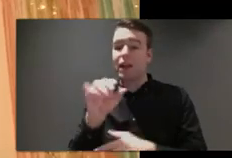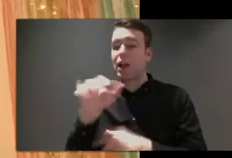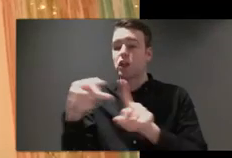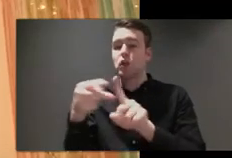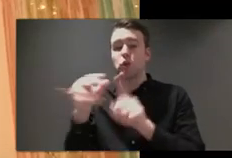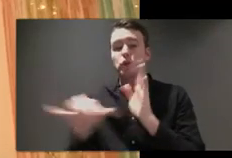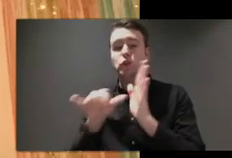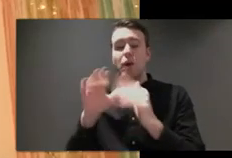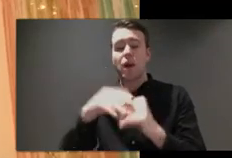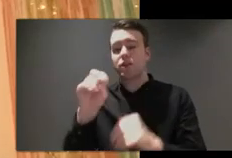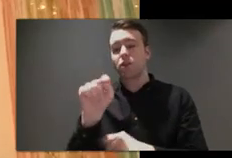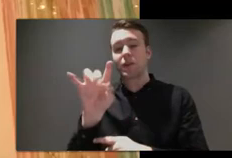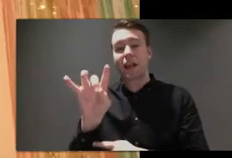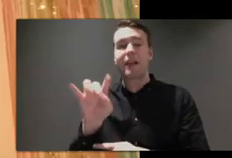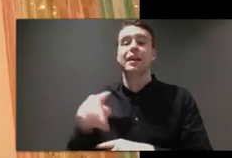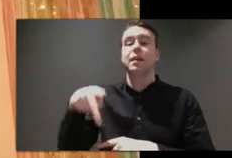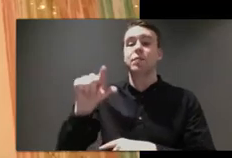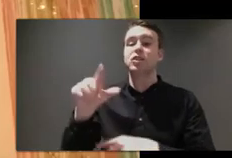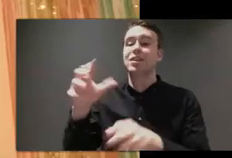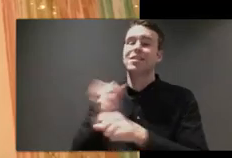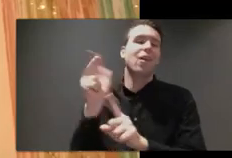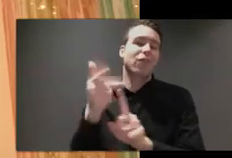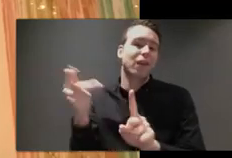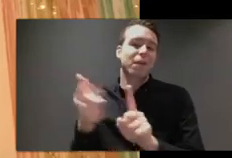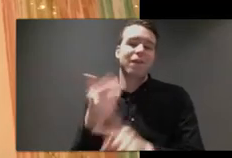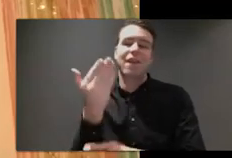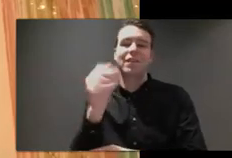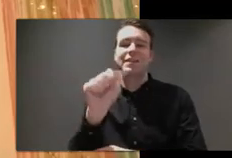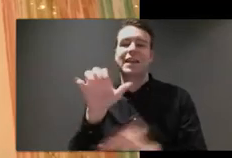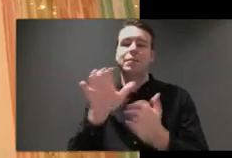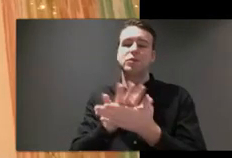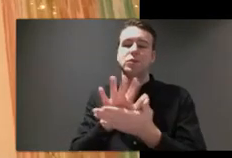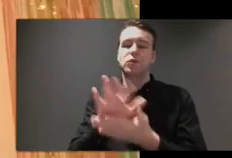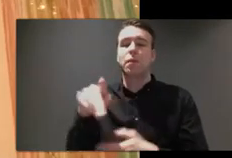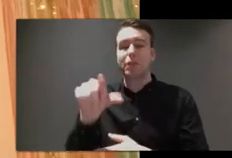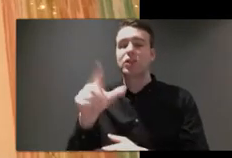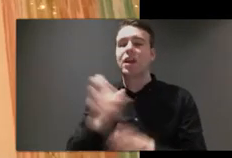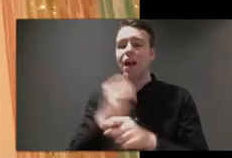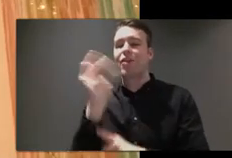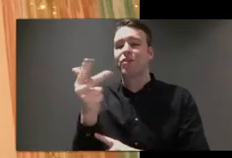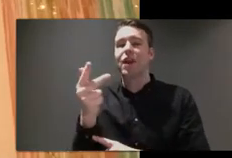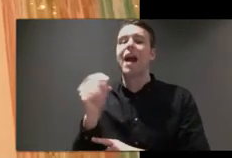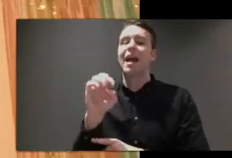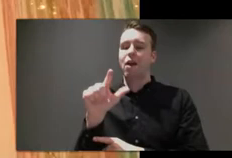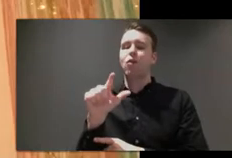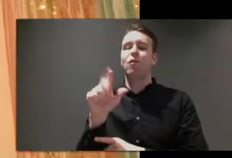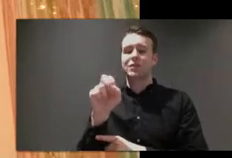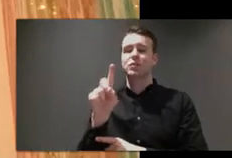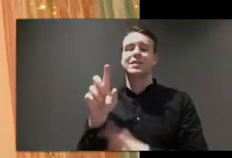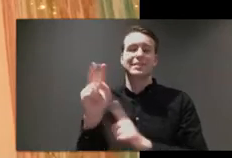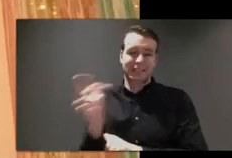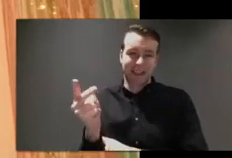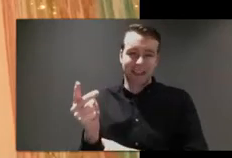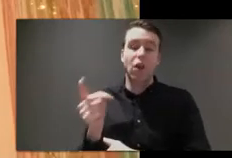on October 8th. PG won 3rd place out of the 15 Sacramento schools and 2nd in Elk Grove Unified School District. One